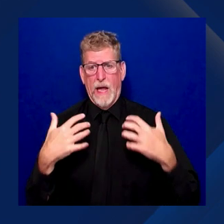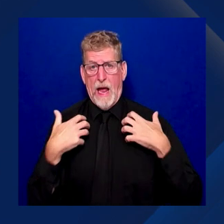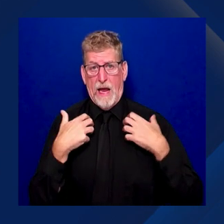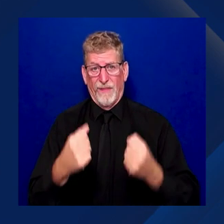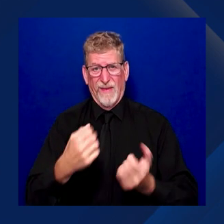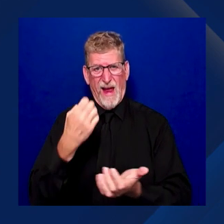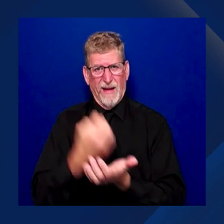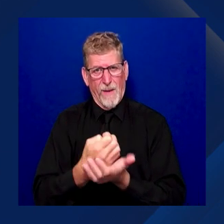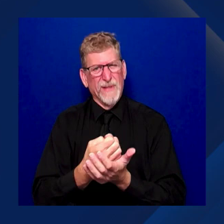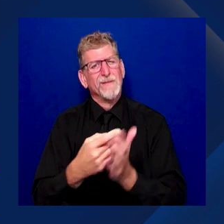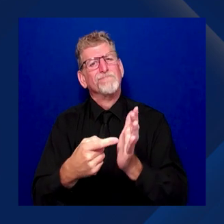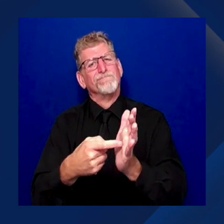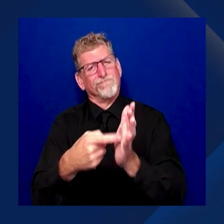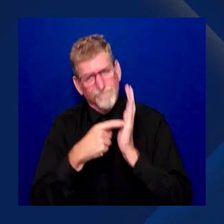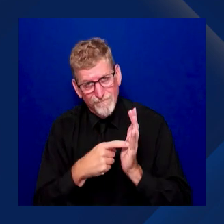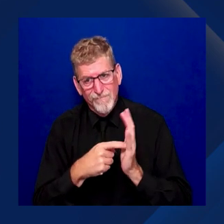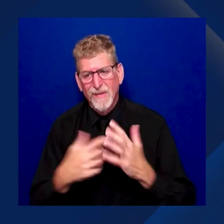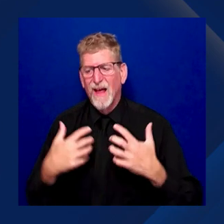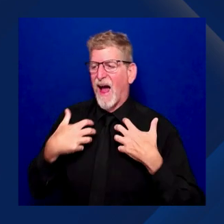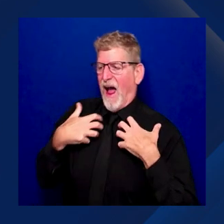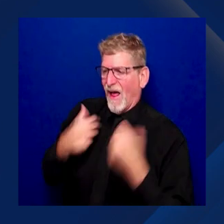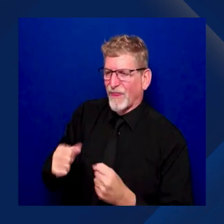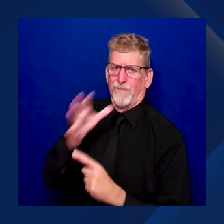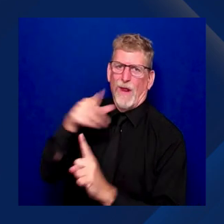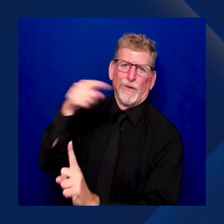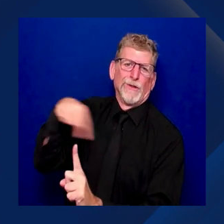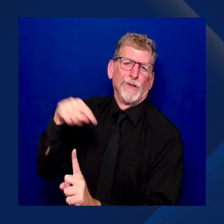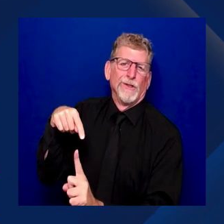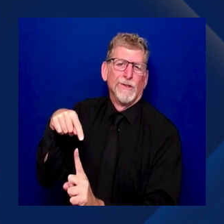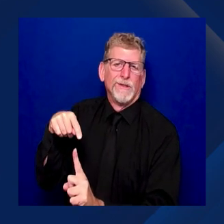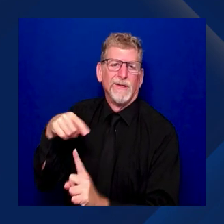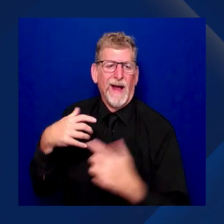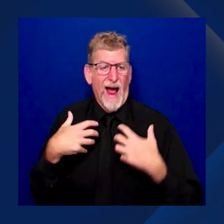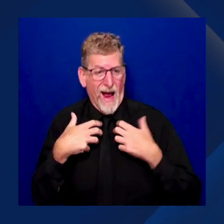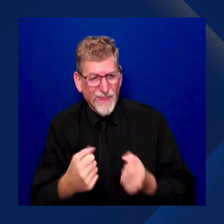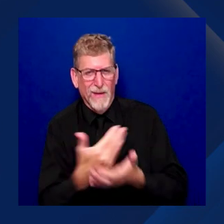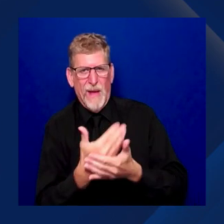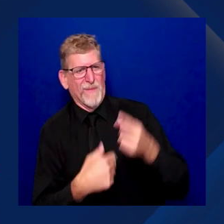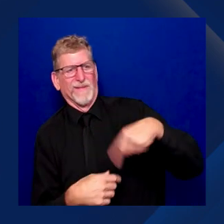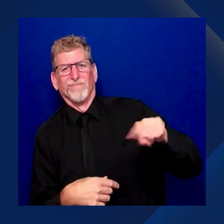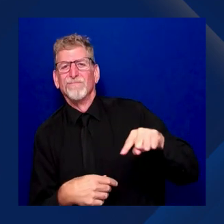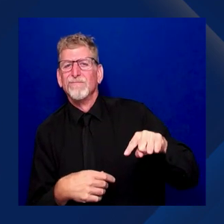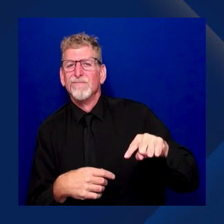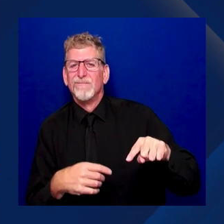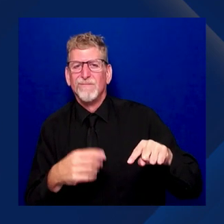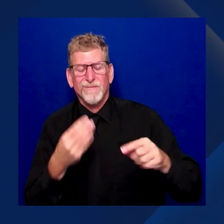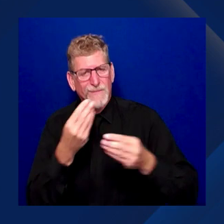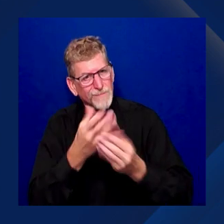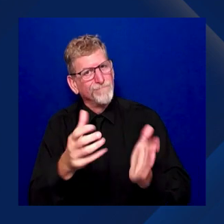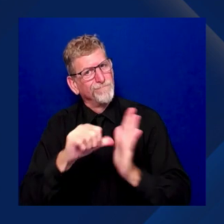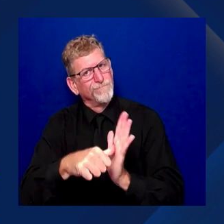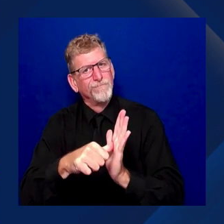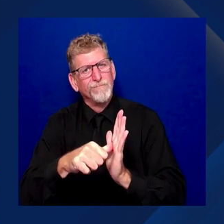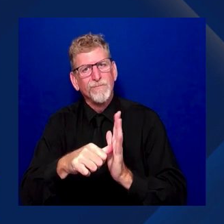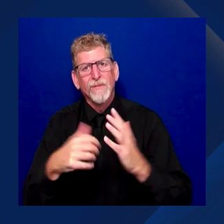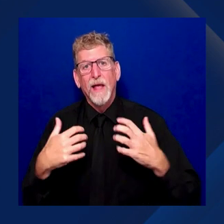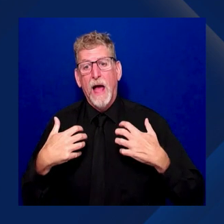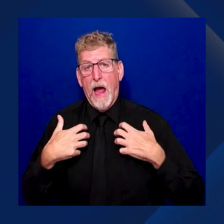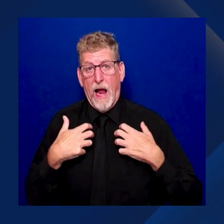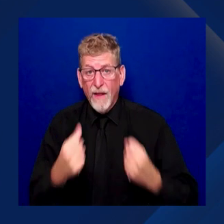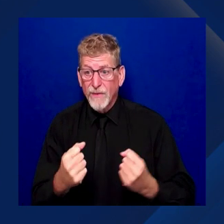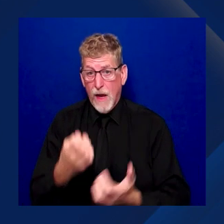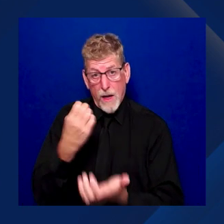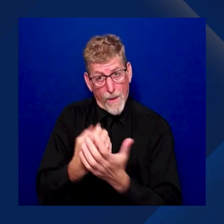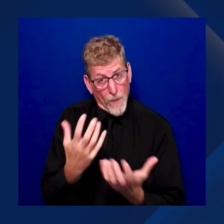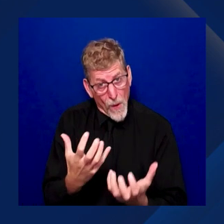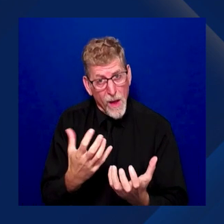healthy mothers and healthy babies. I will repeat that. A healthy economy